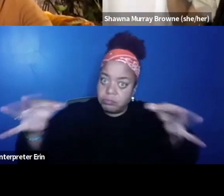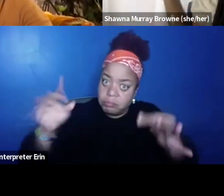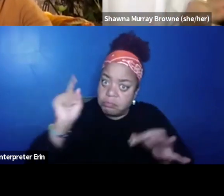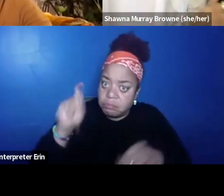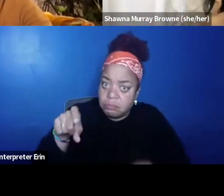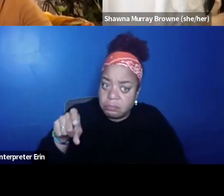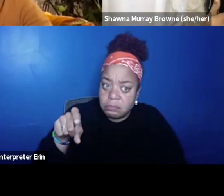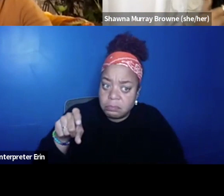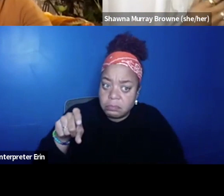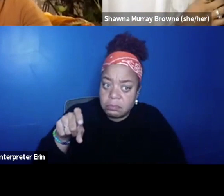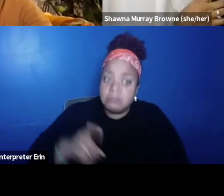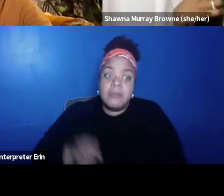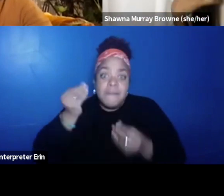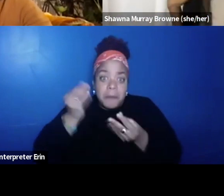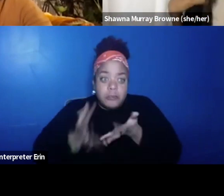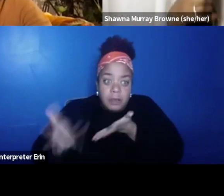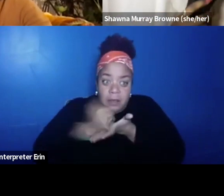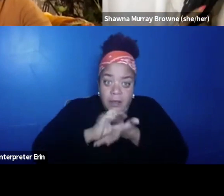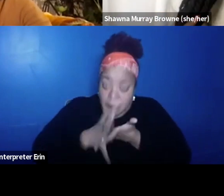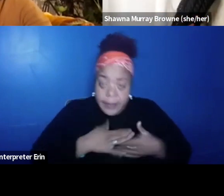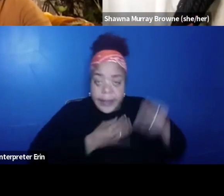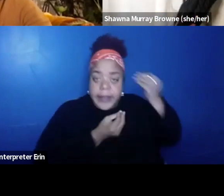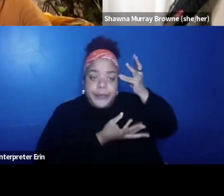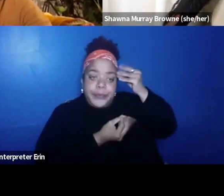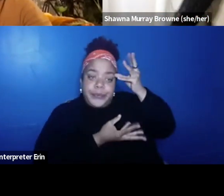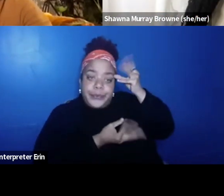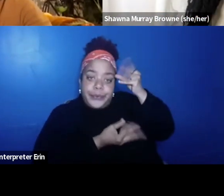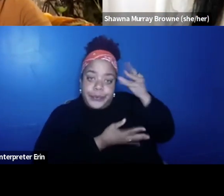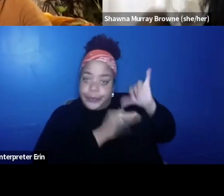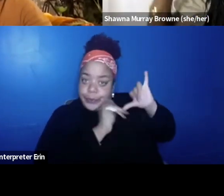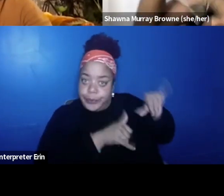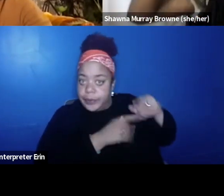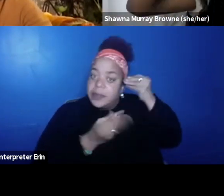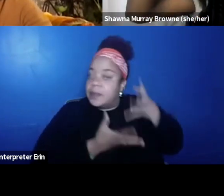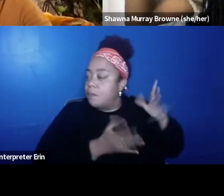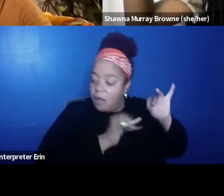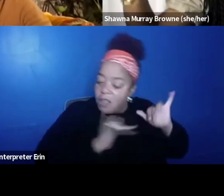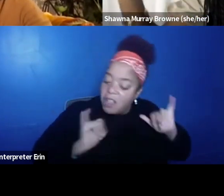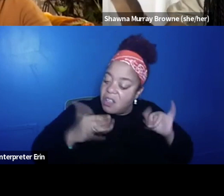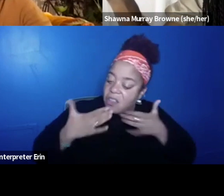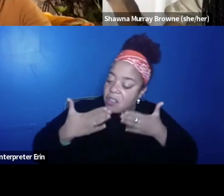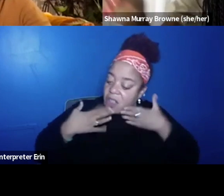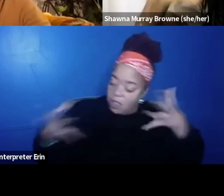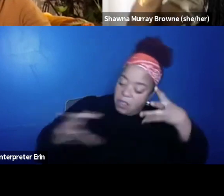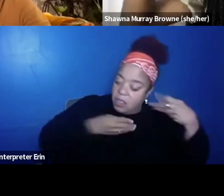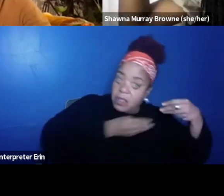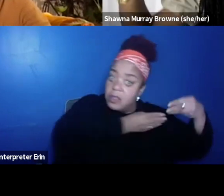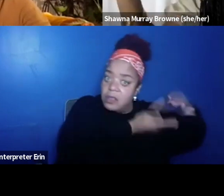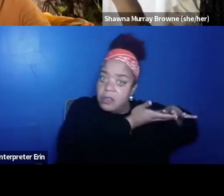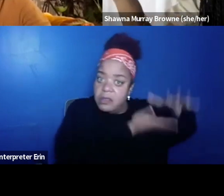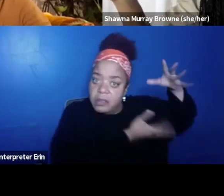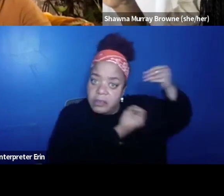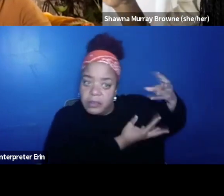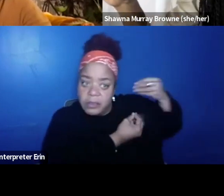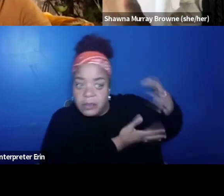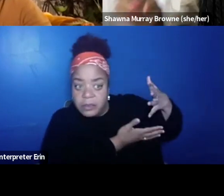larger system. Now, I'm not as versed as Yana and, you know, the multiplicity of the ways